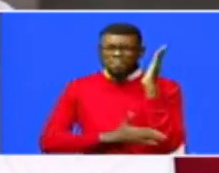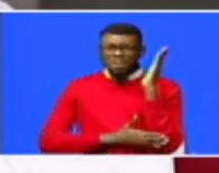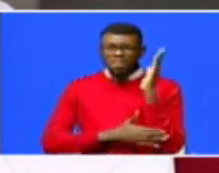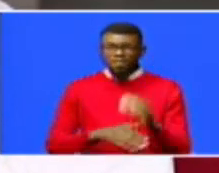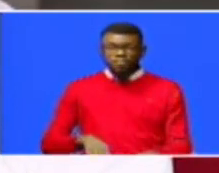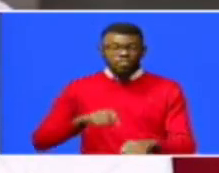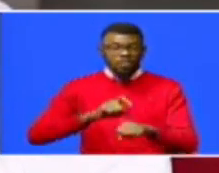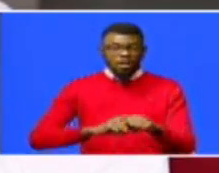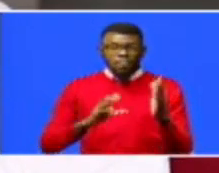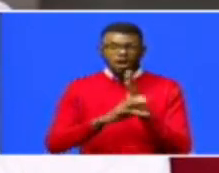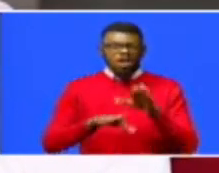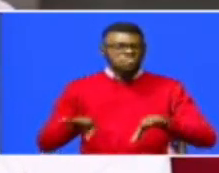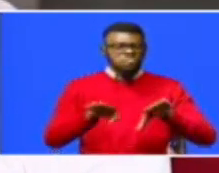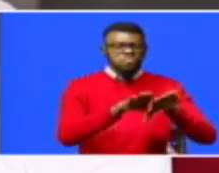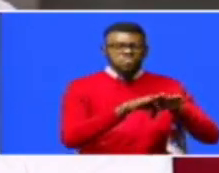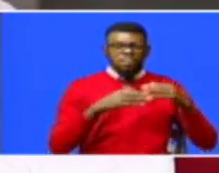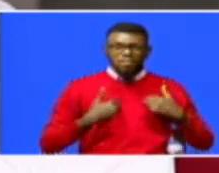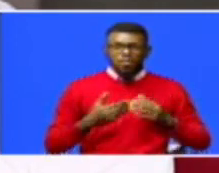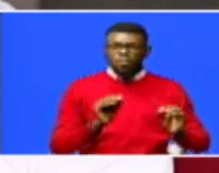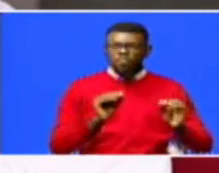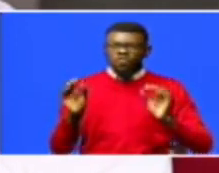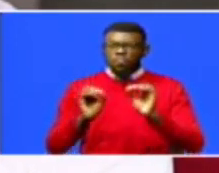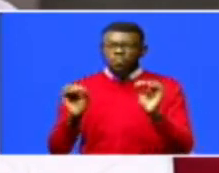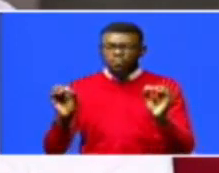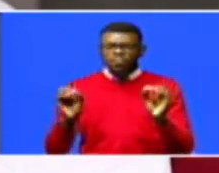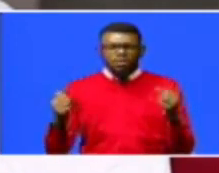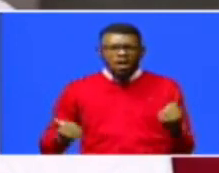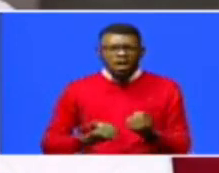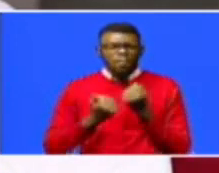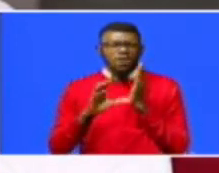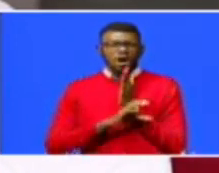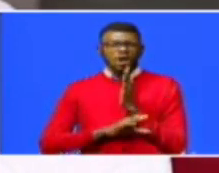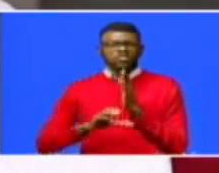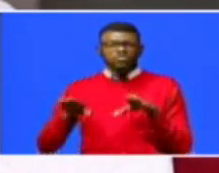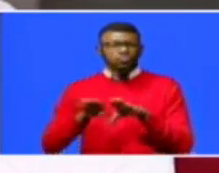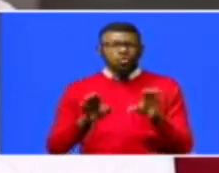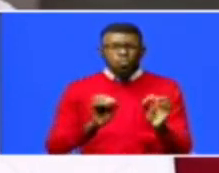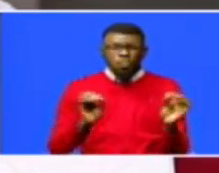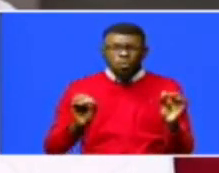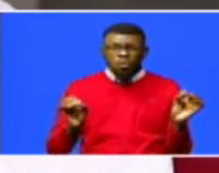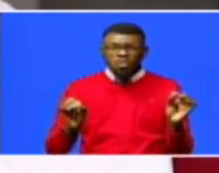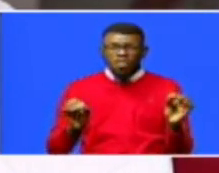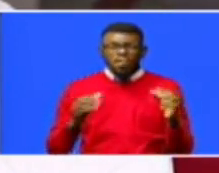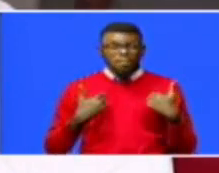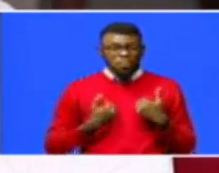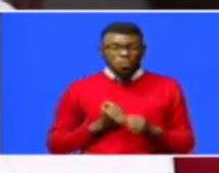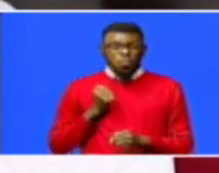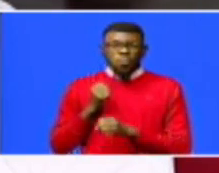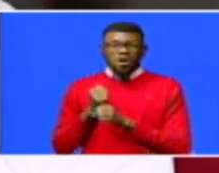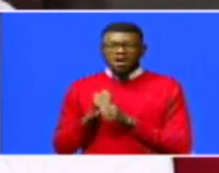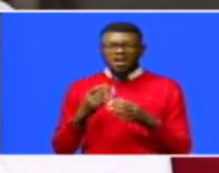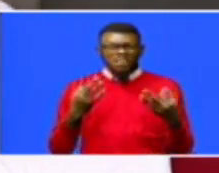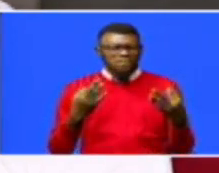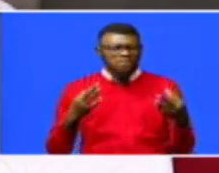the lockdown there was restriction of movement. Just imagine when there is no lockdown, private cars have been late to operate, and also